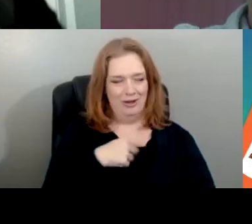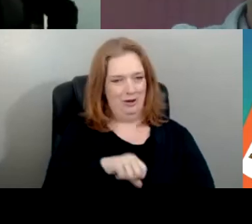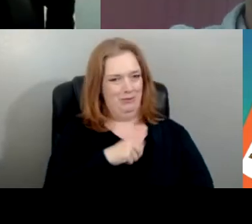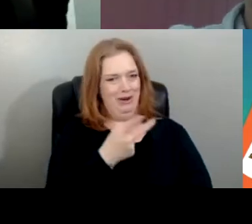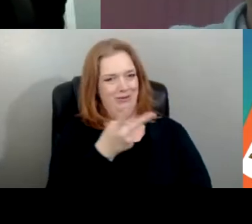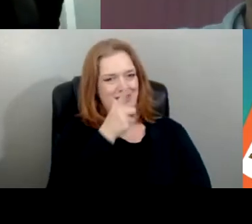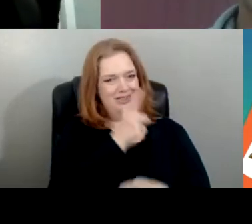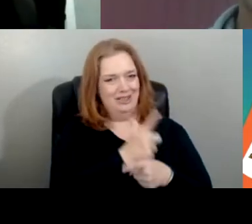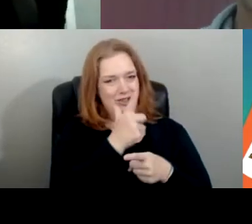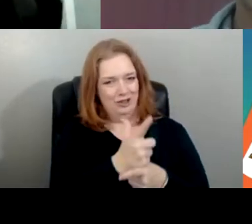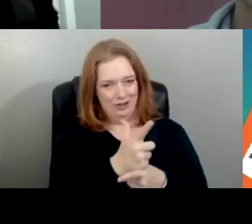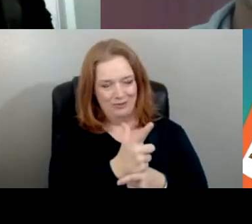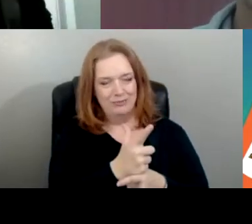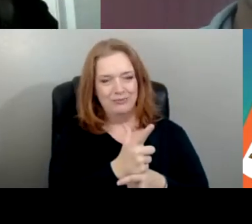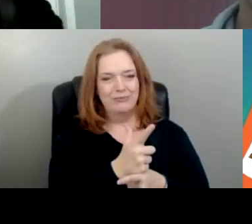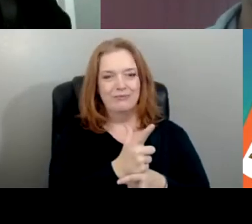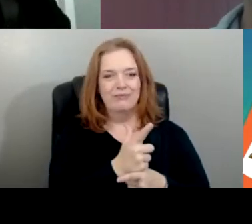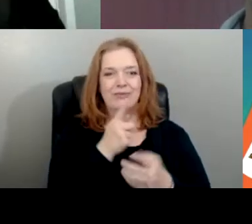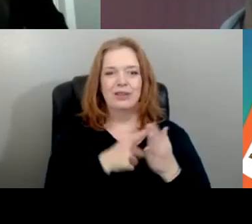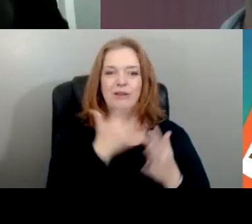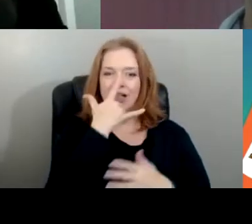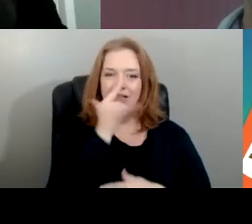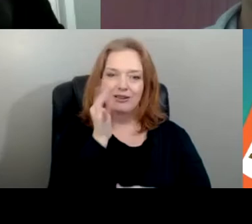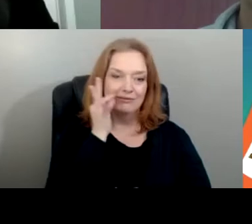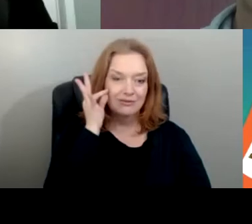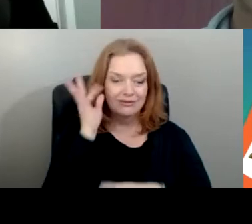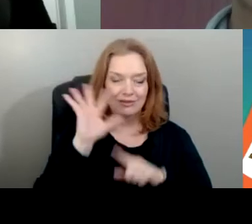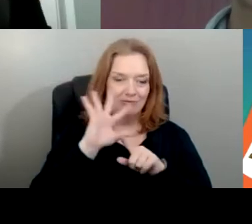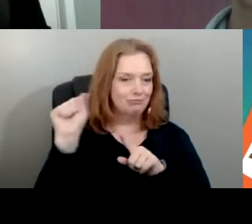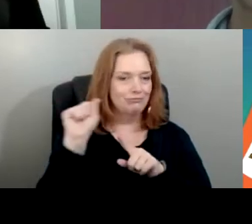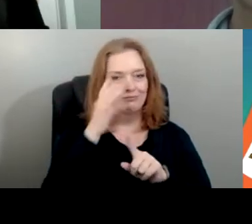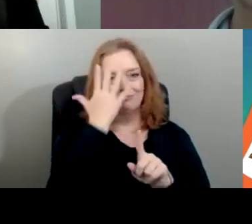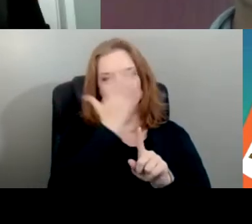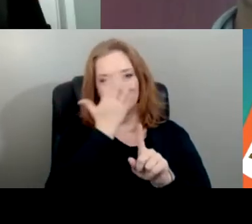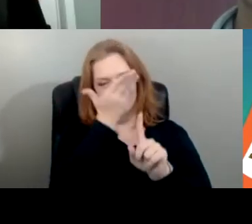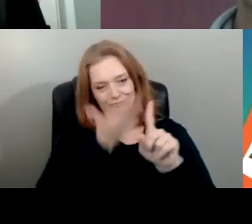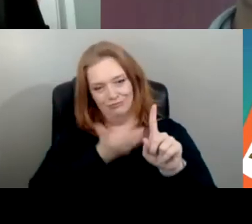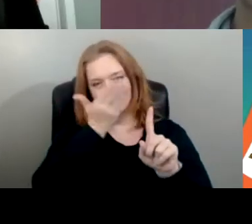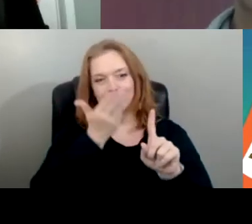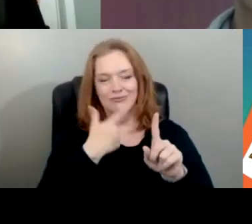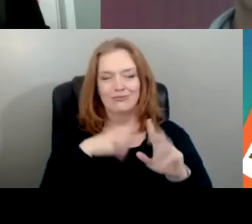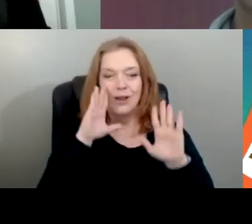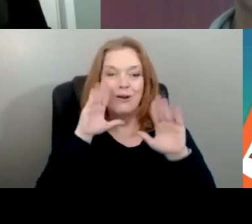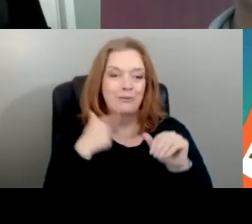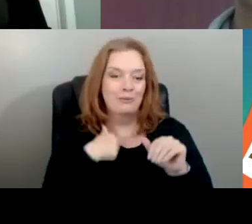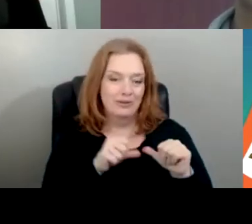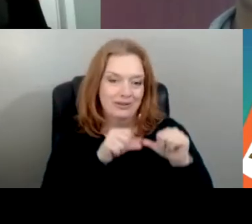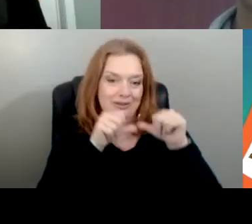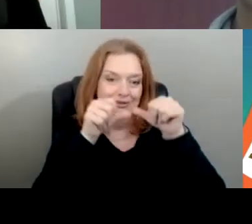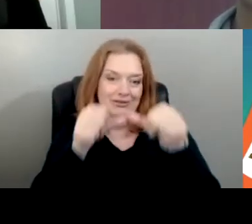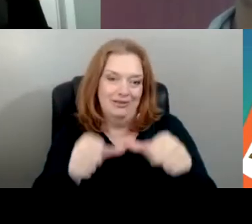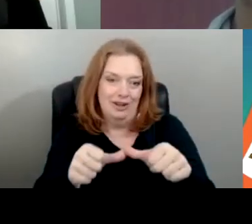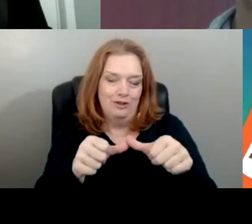as far as like what Indigenous excellence looks and feels like. So I hope we get to continue to do this work for decades down the